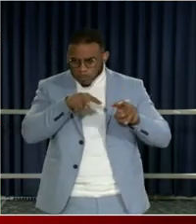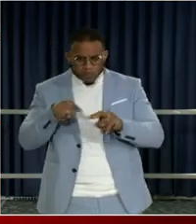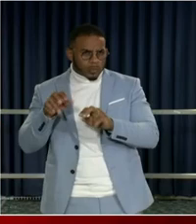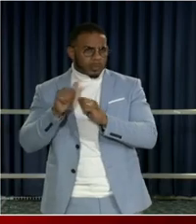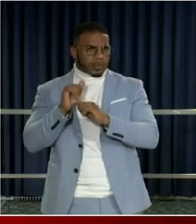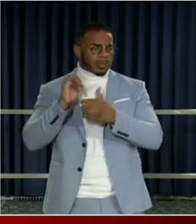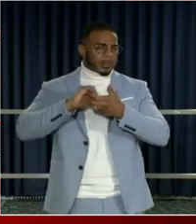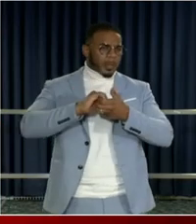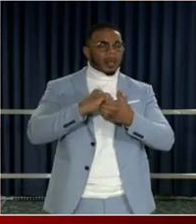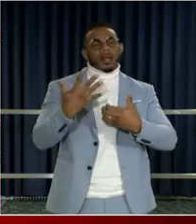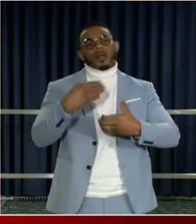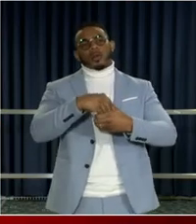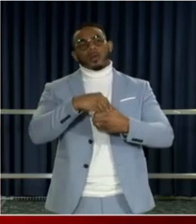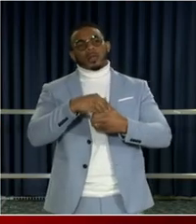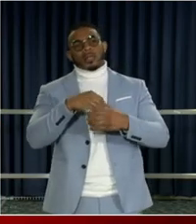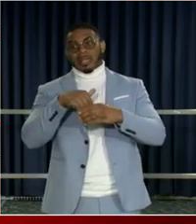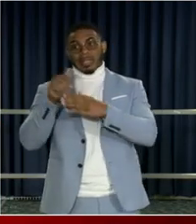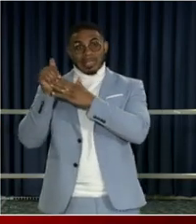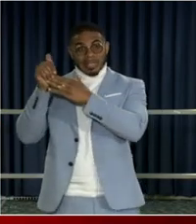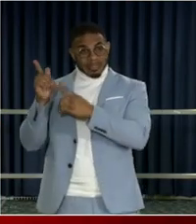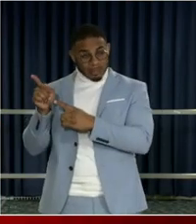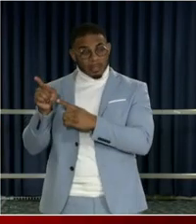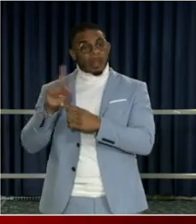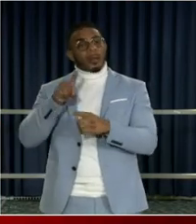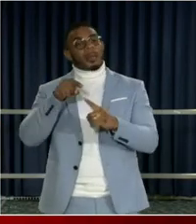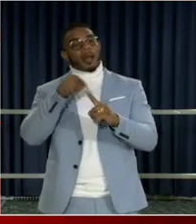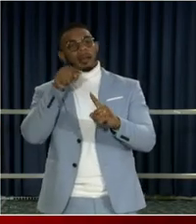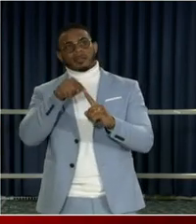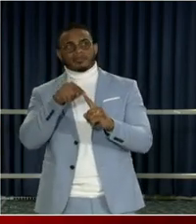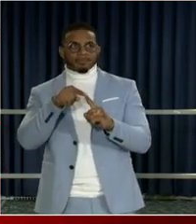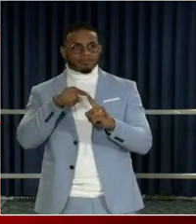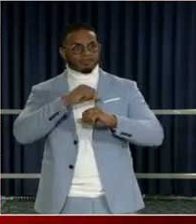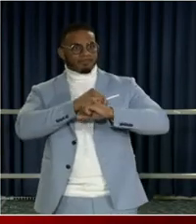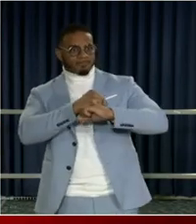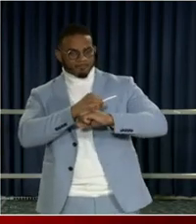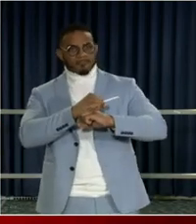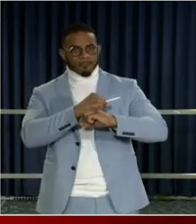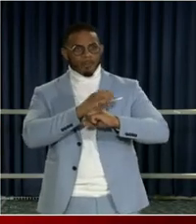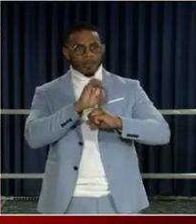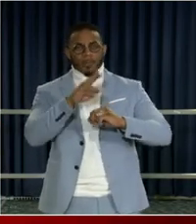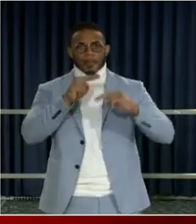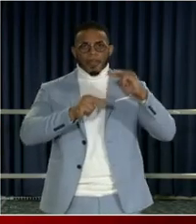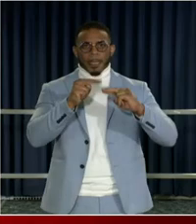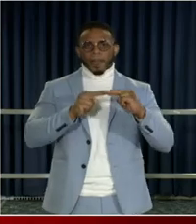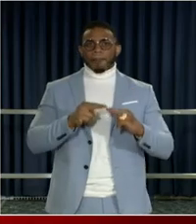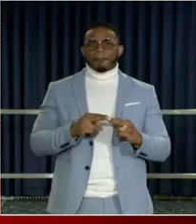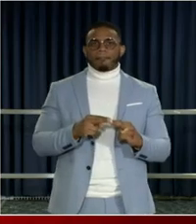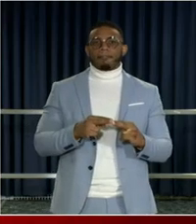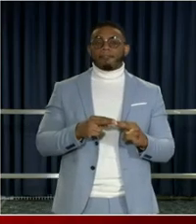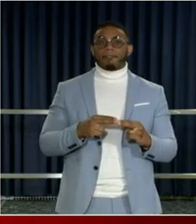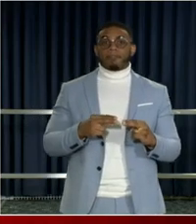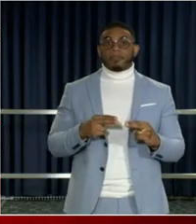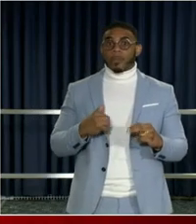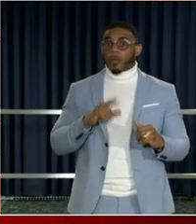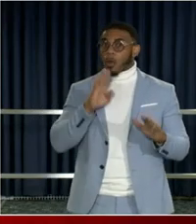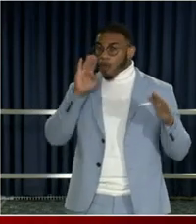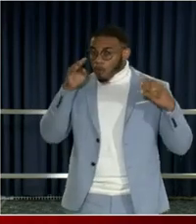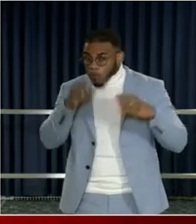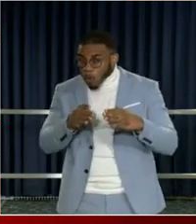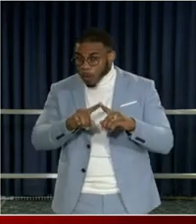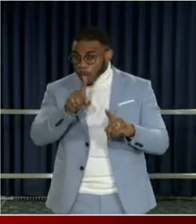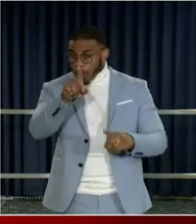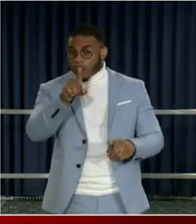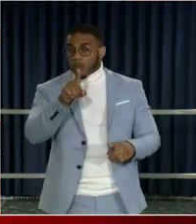partners, including in leadership, about the security of the building. We are focused,